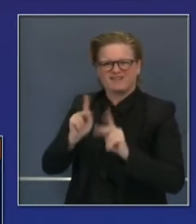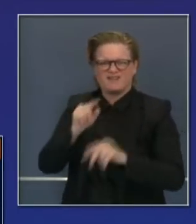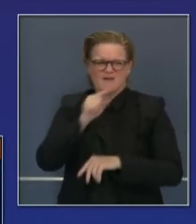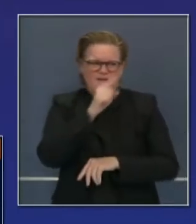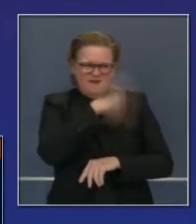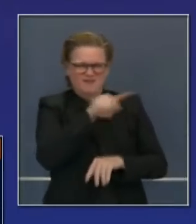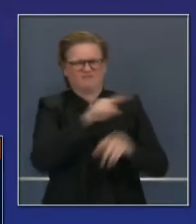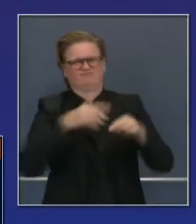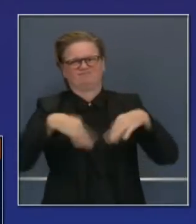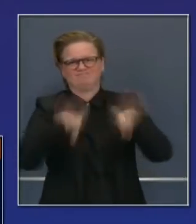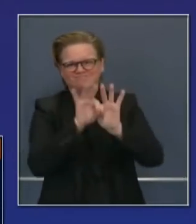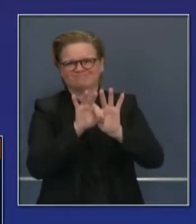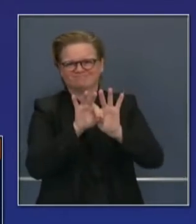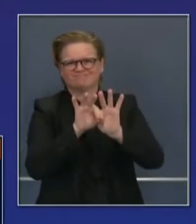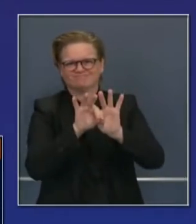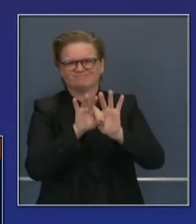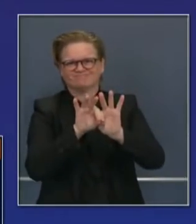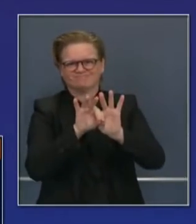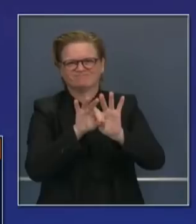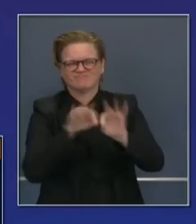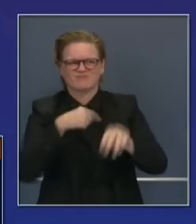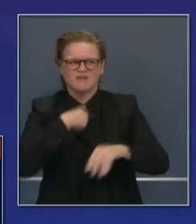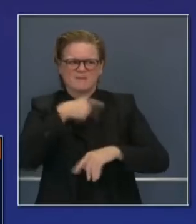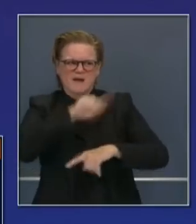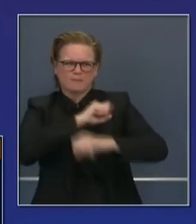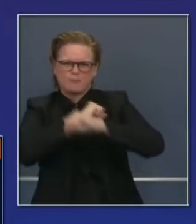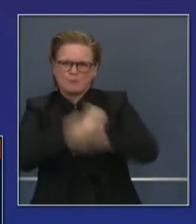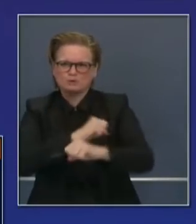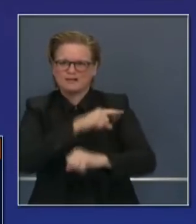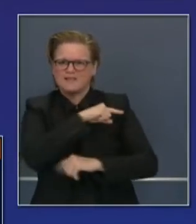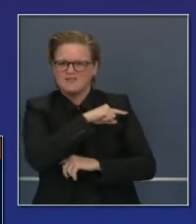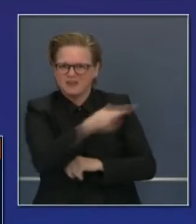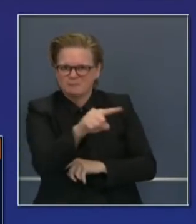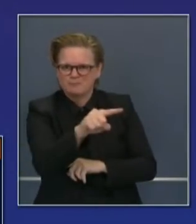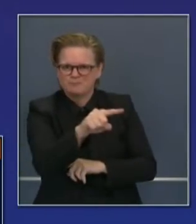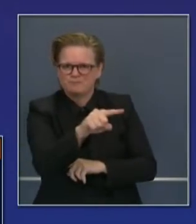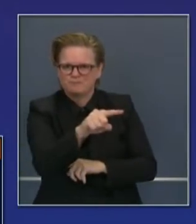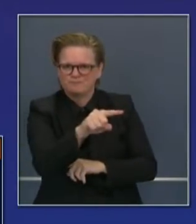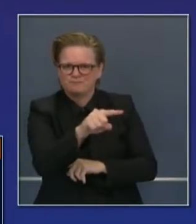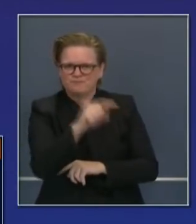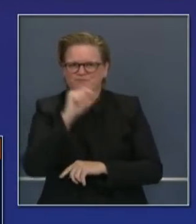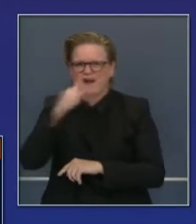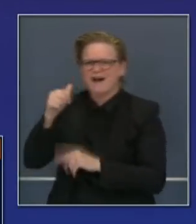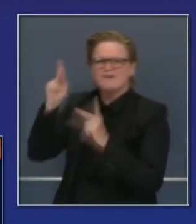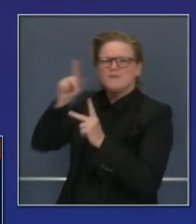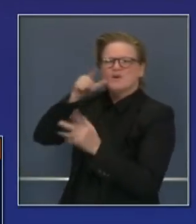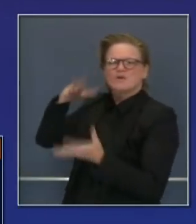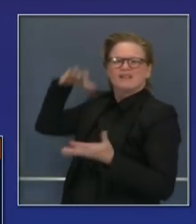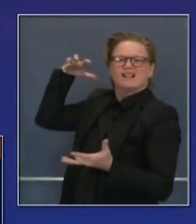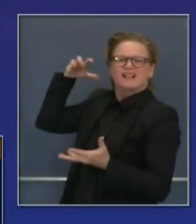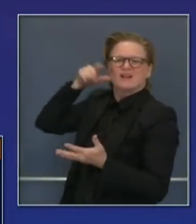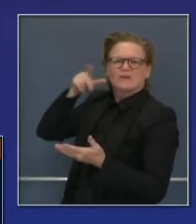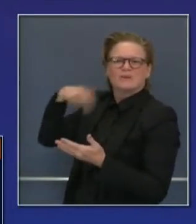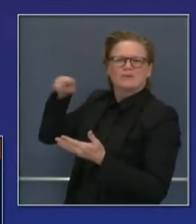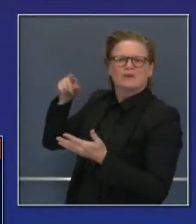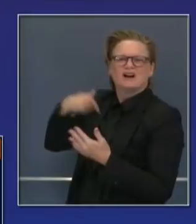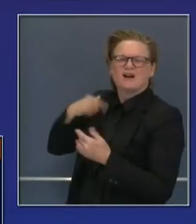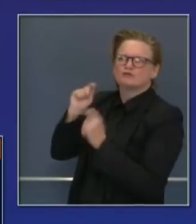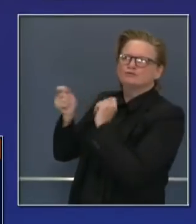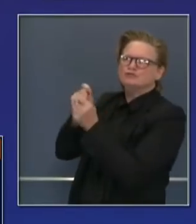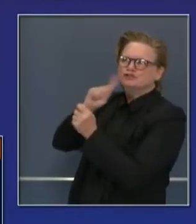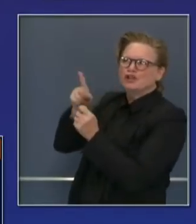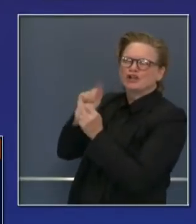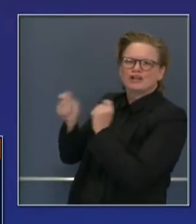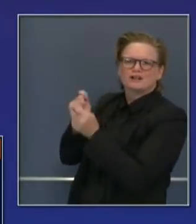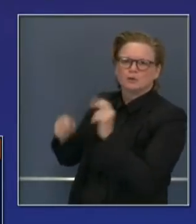that we must protect and we must prioritize moving forward. I want to just end, this is a